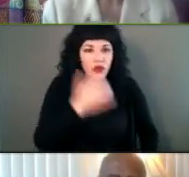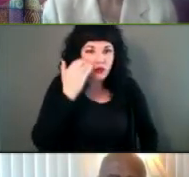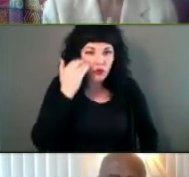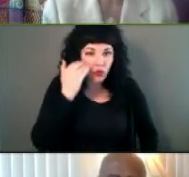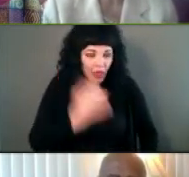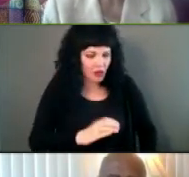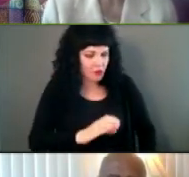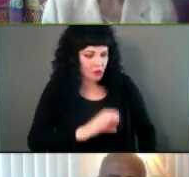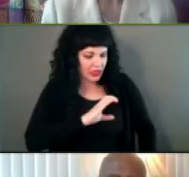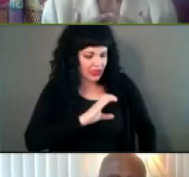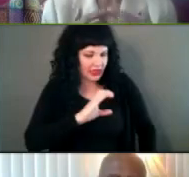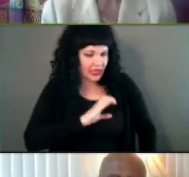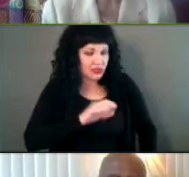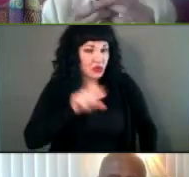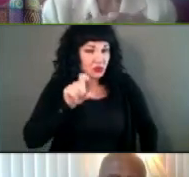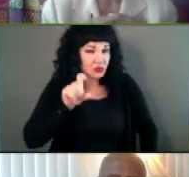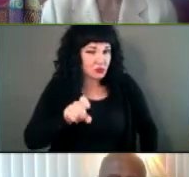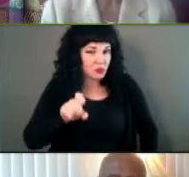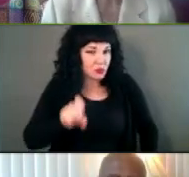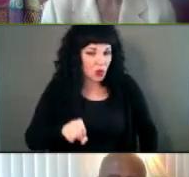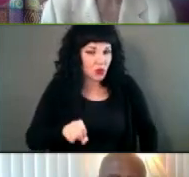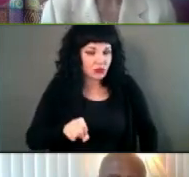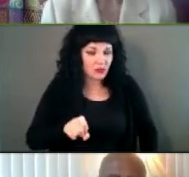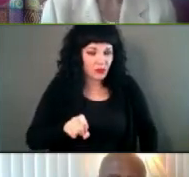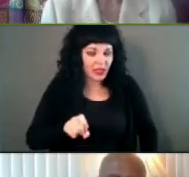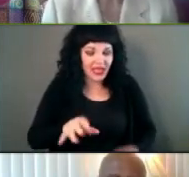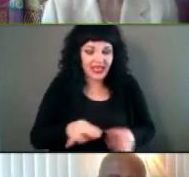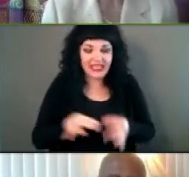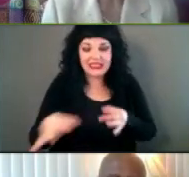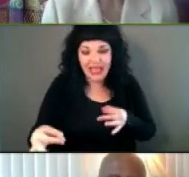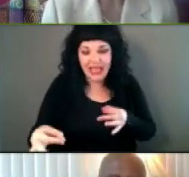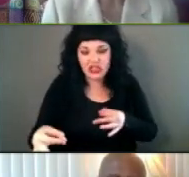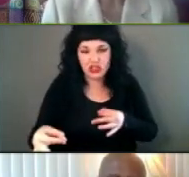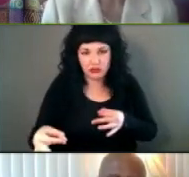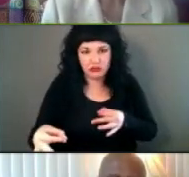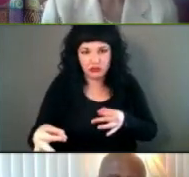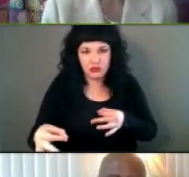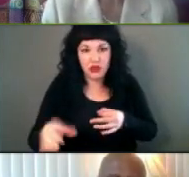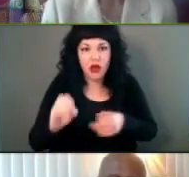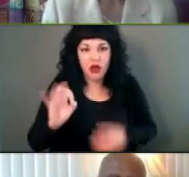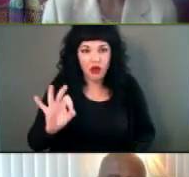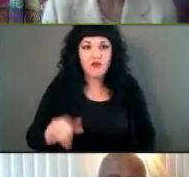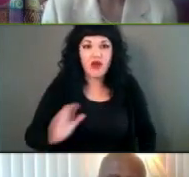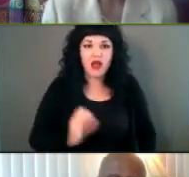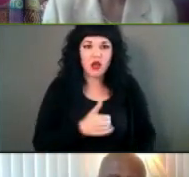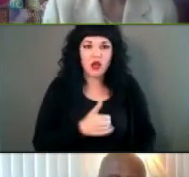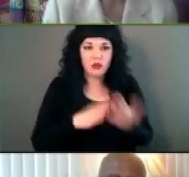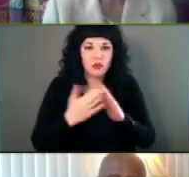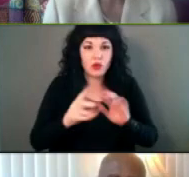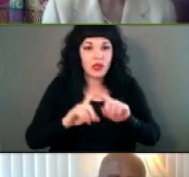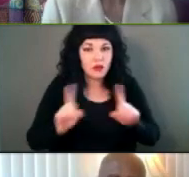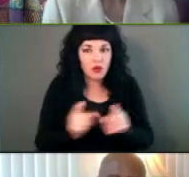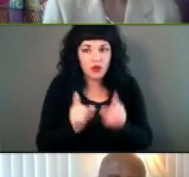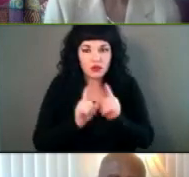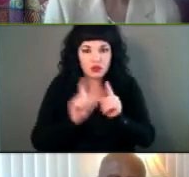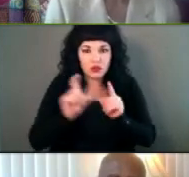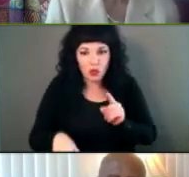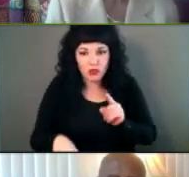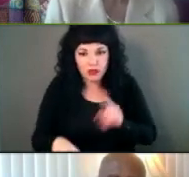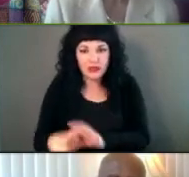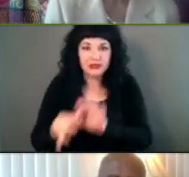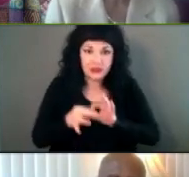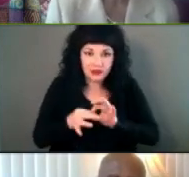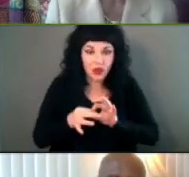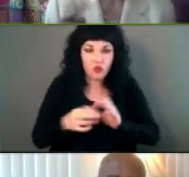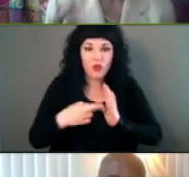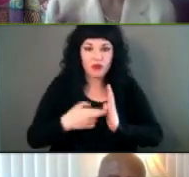help protect us, but to do it with the community. And so I absolutely support the statement that Reverend